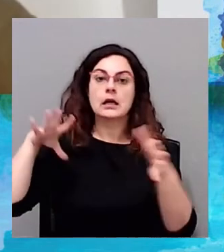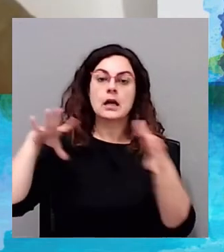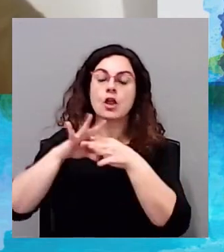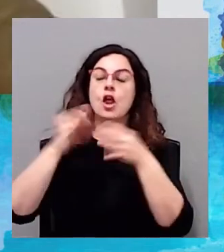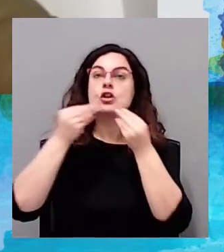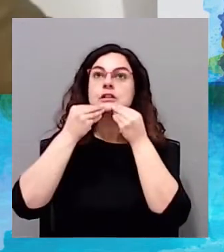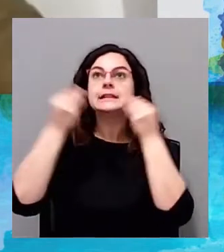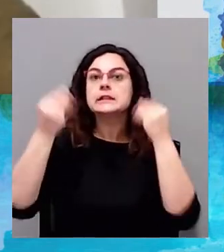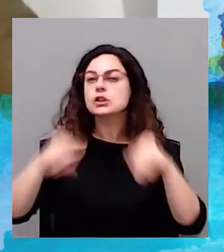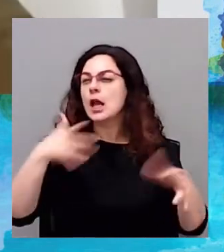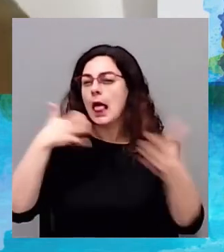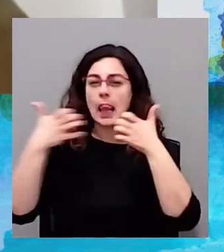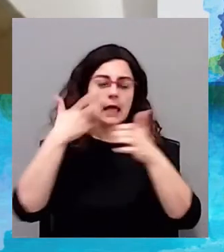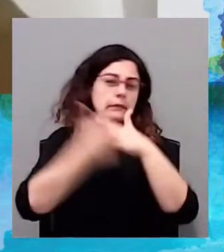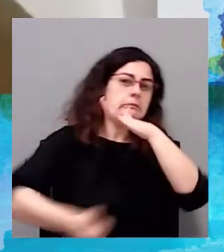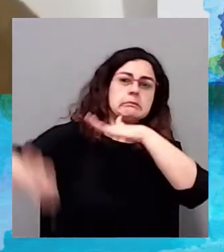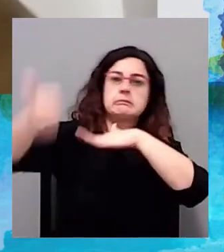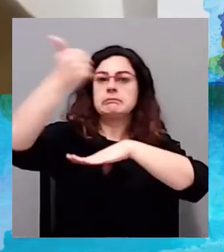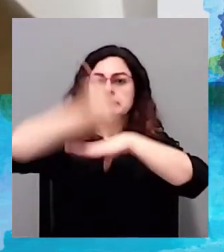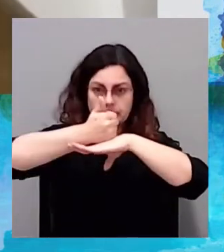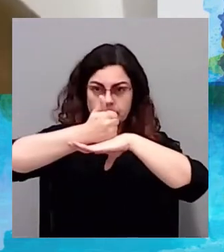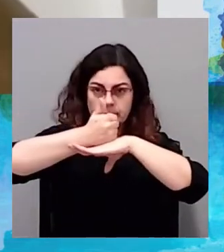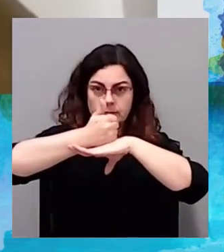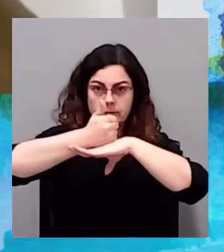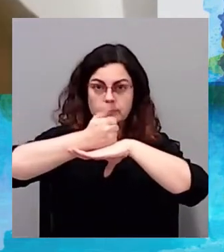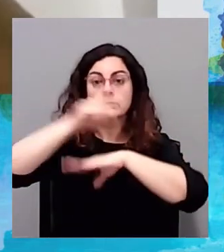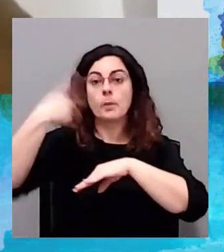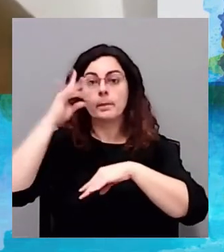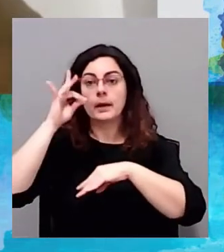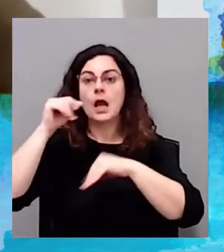that this would be very interesting to contrast the two.